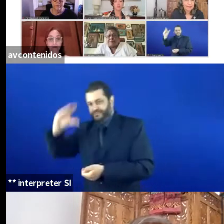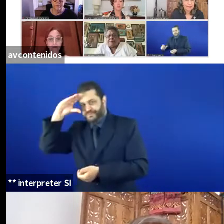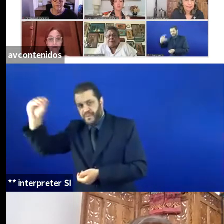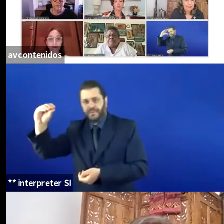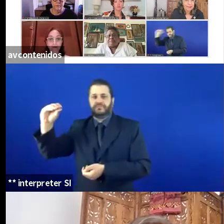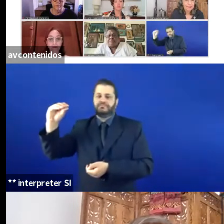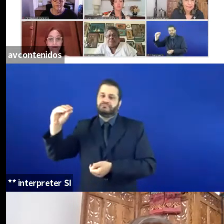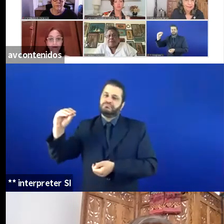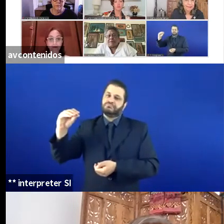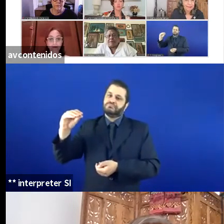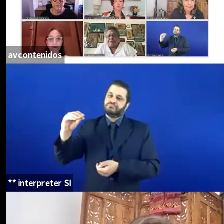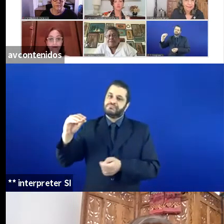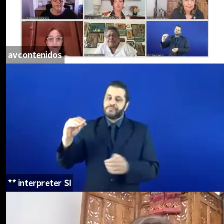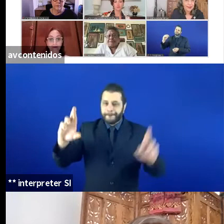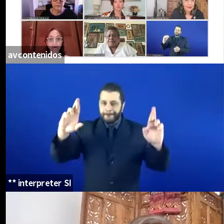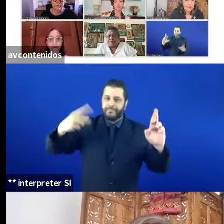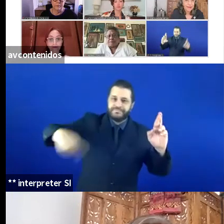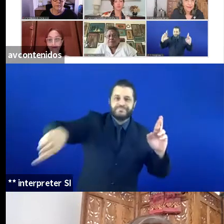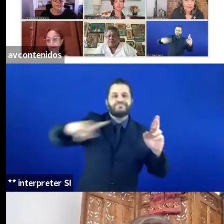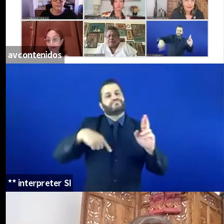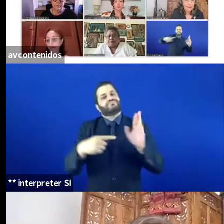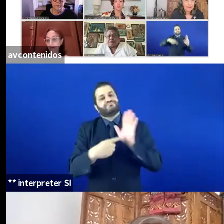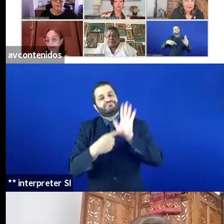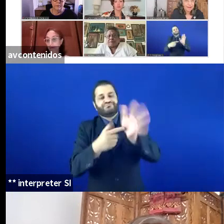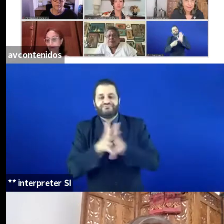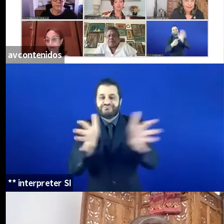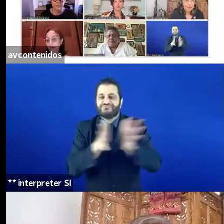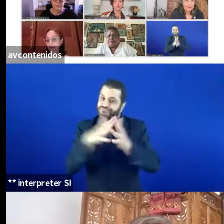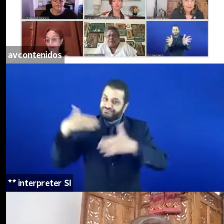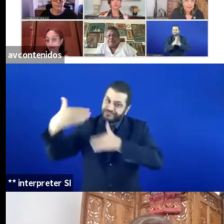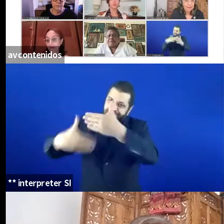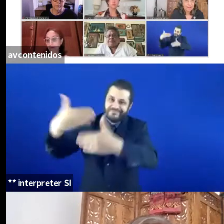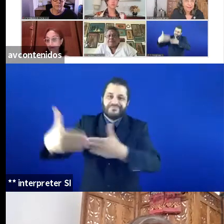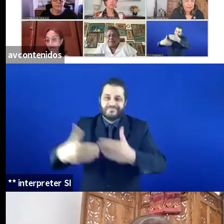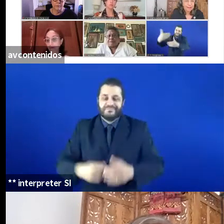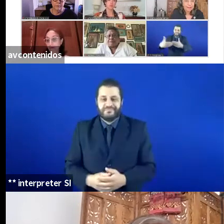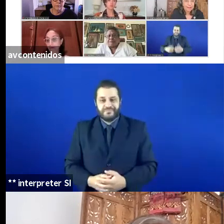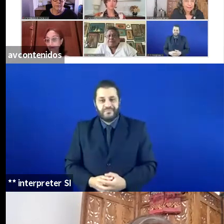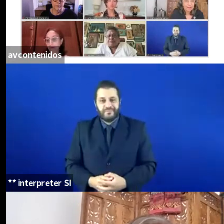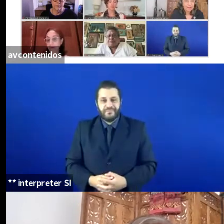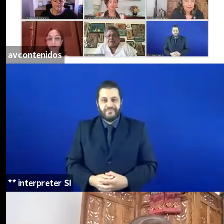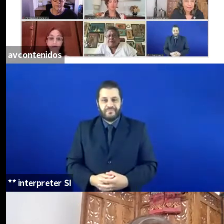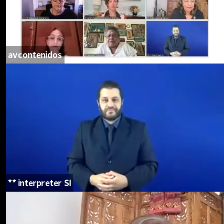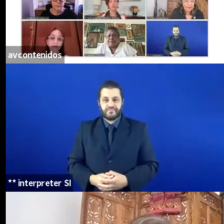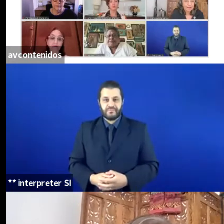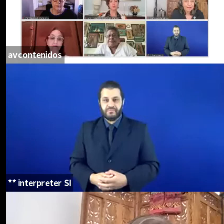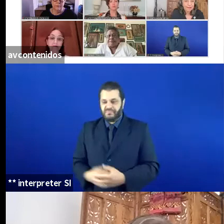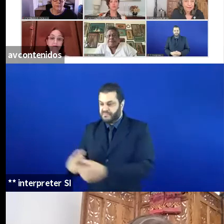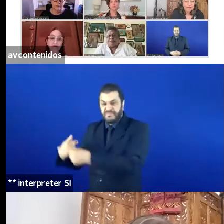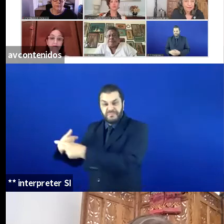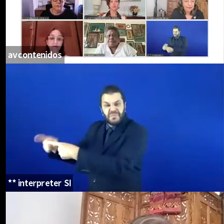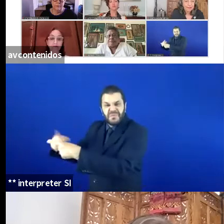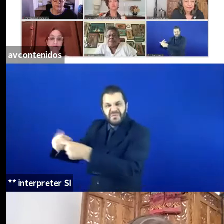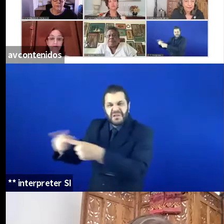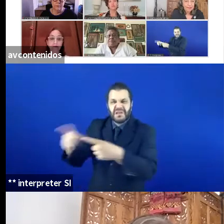advances. It's an opportunity to reflect on the differentiated impact of systematic